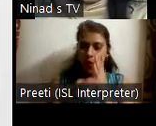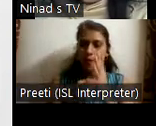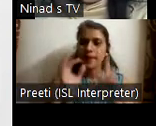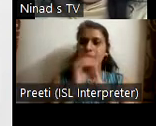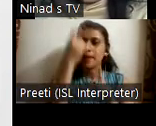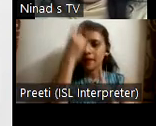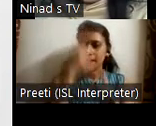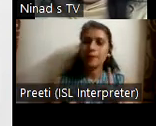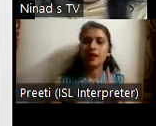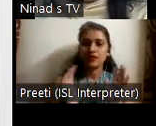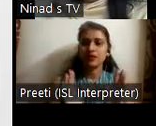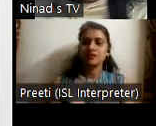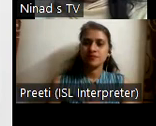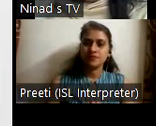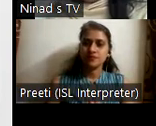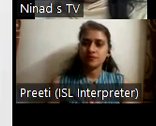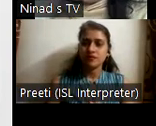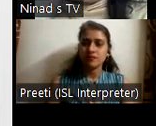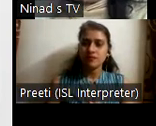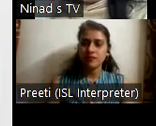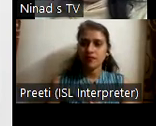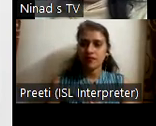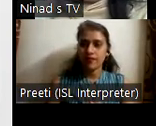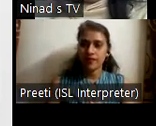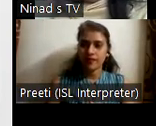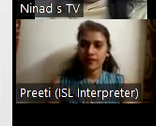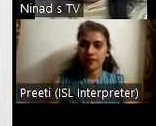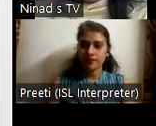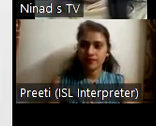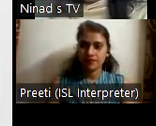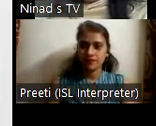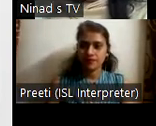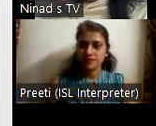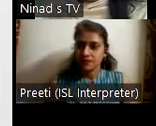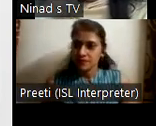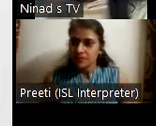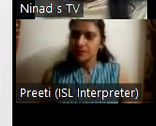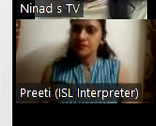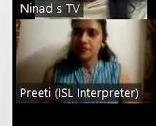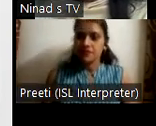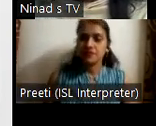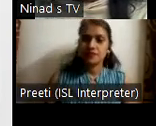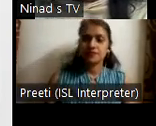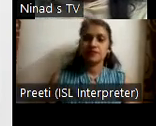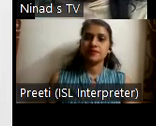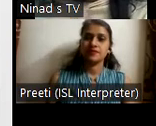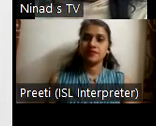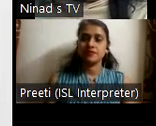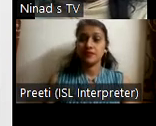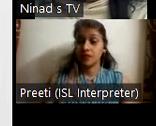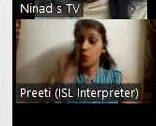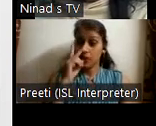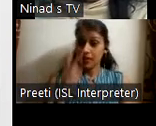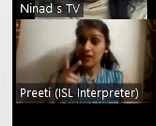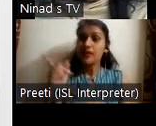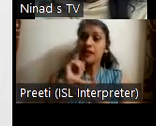personhood, irrespective of his power structure. You see? So this is what you need to